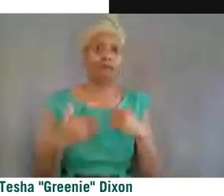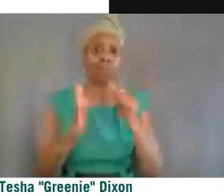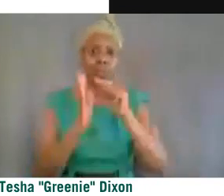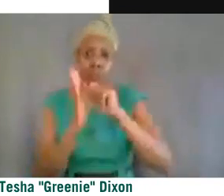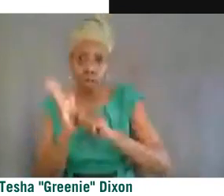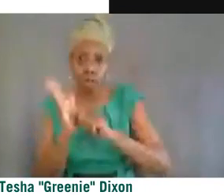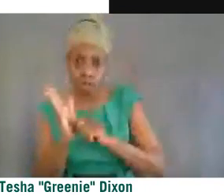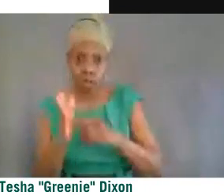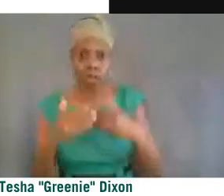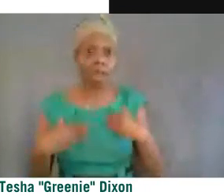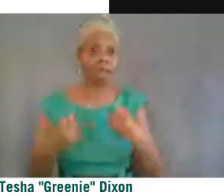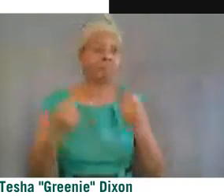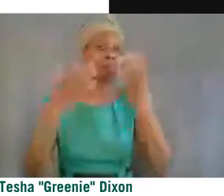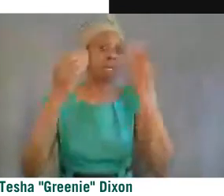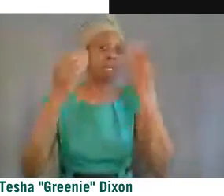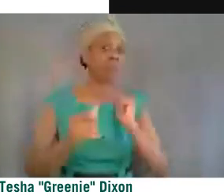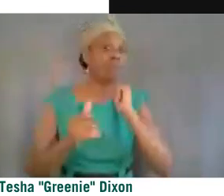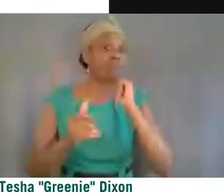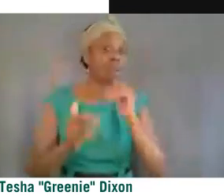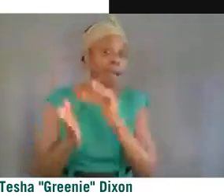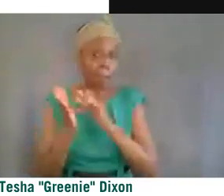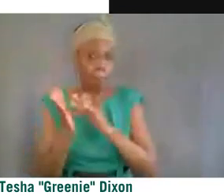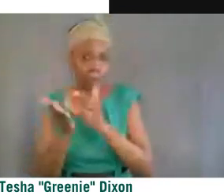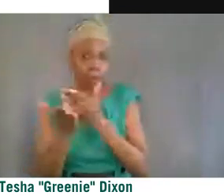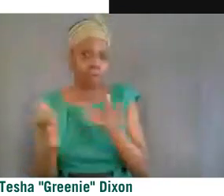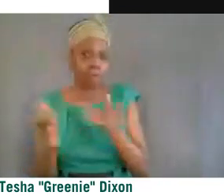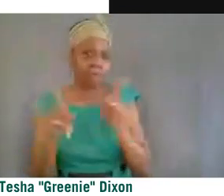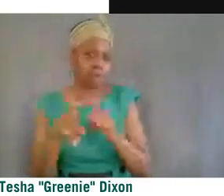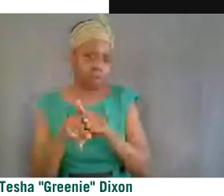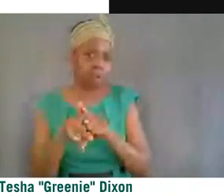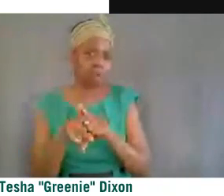many non-medical things too, like